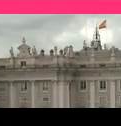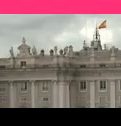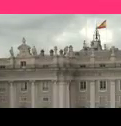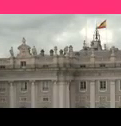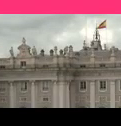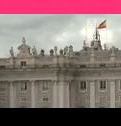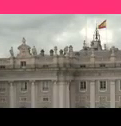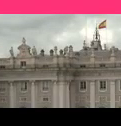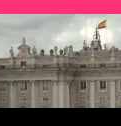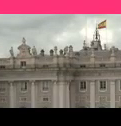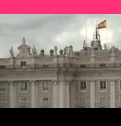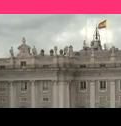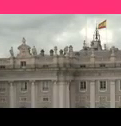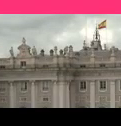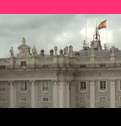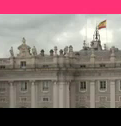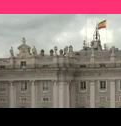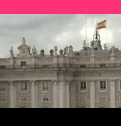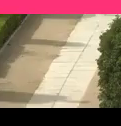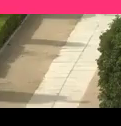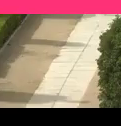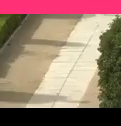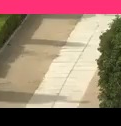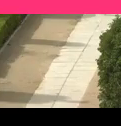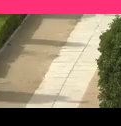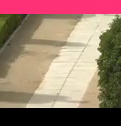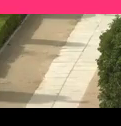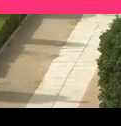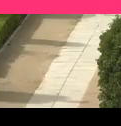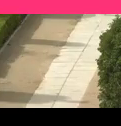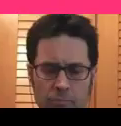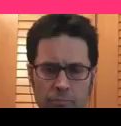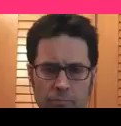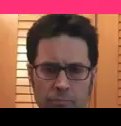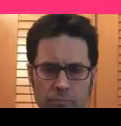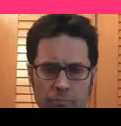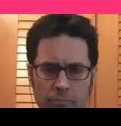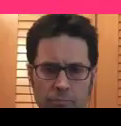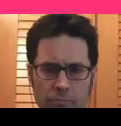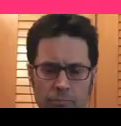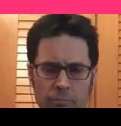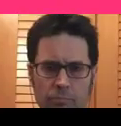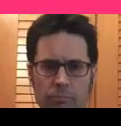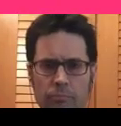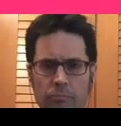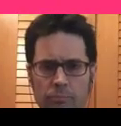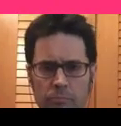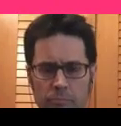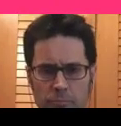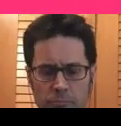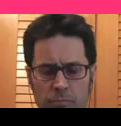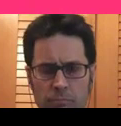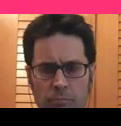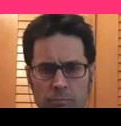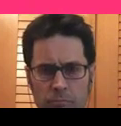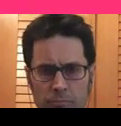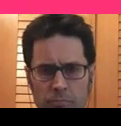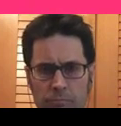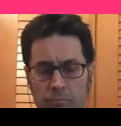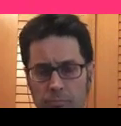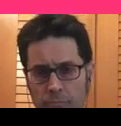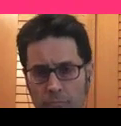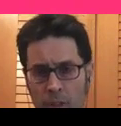nationwide lockdown in response. Let's go live to Madrid and we can speak to Guy Hedgko, our correspondent there. Guy, just tell us more about